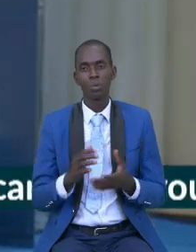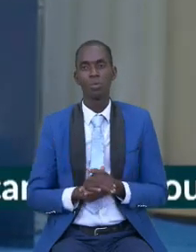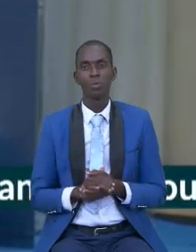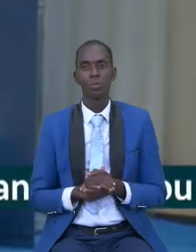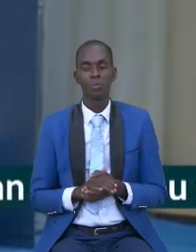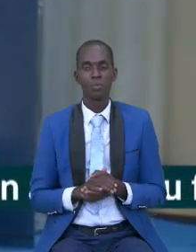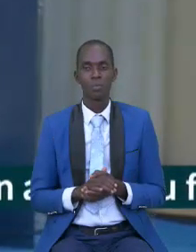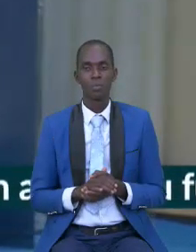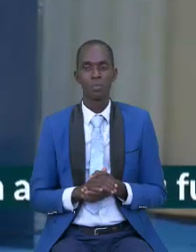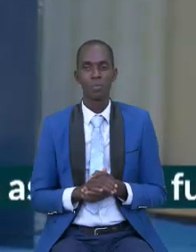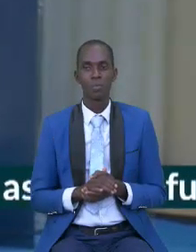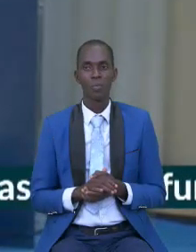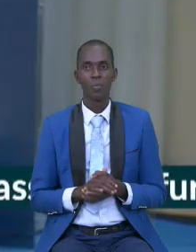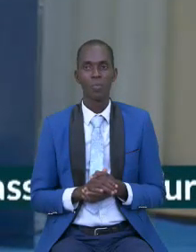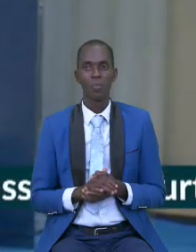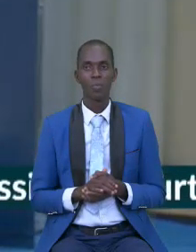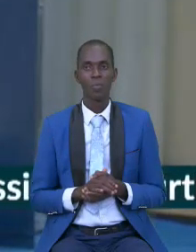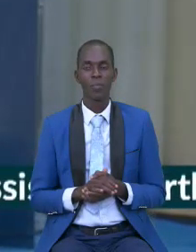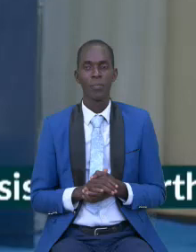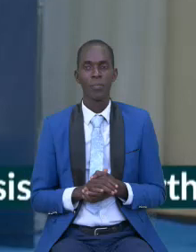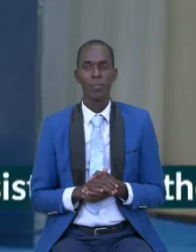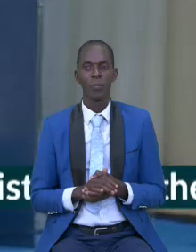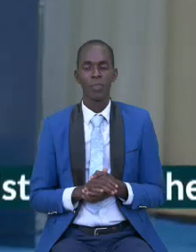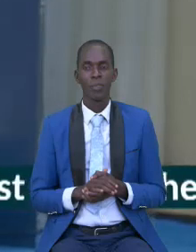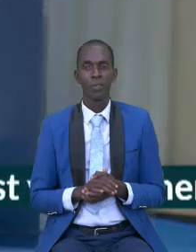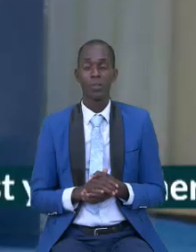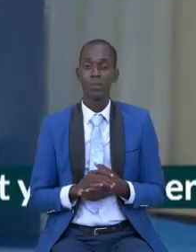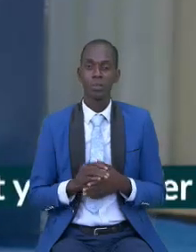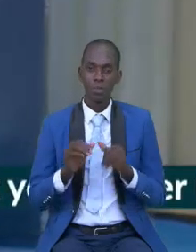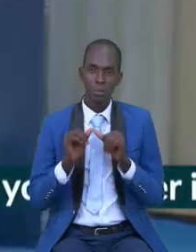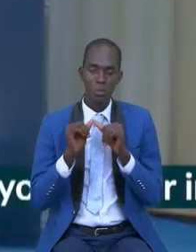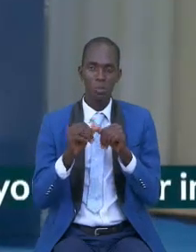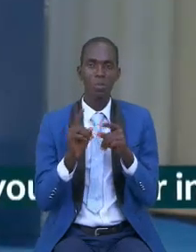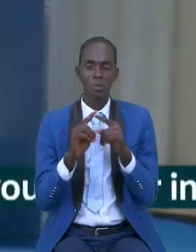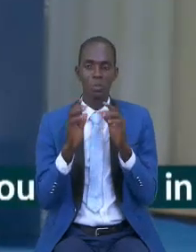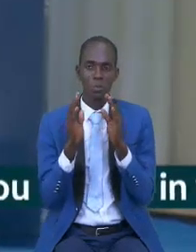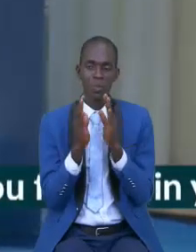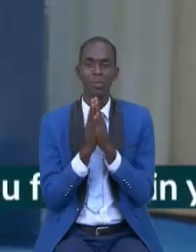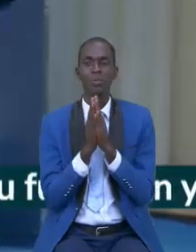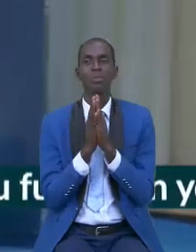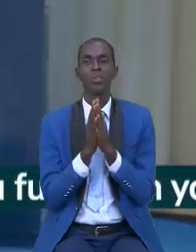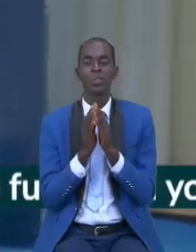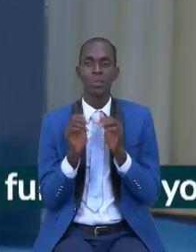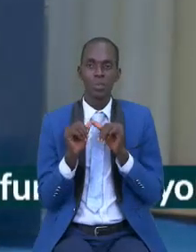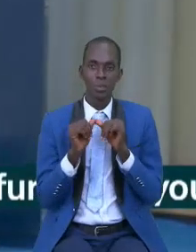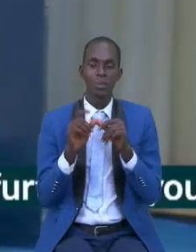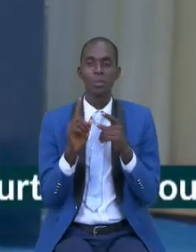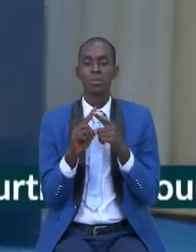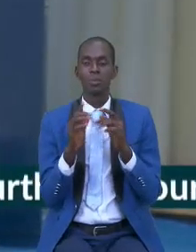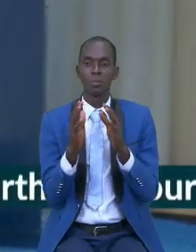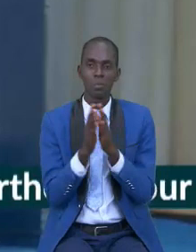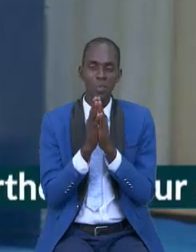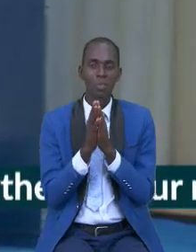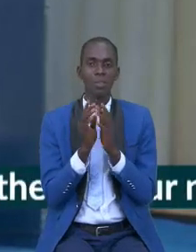I'm still waiting. Okay. We have the flags raised up. We have it raised up there. Out of my left